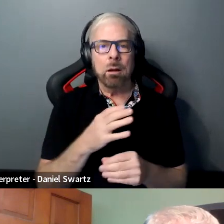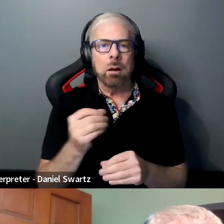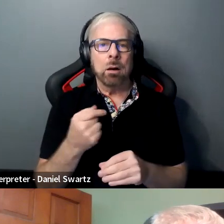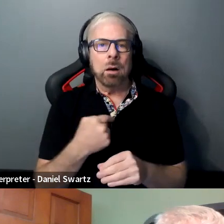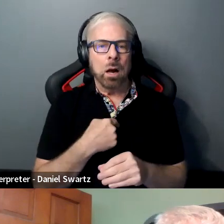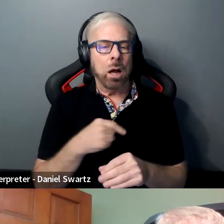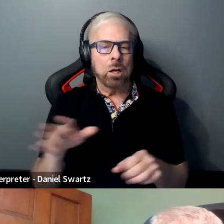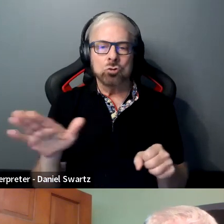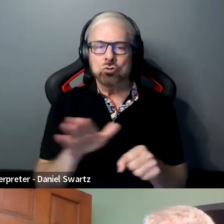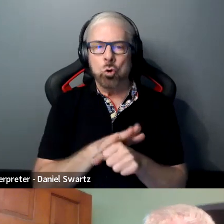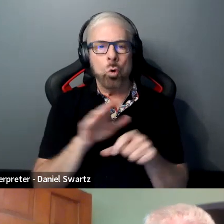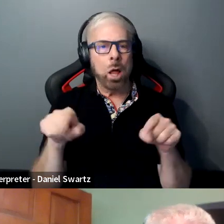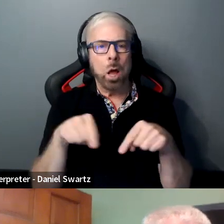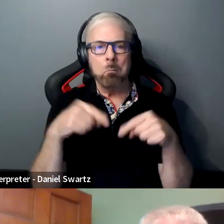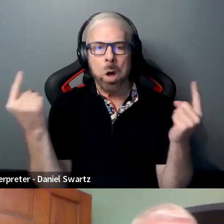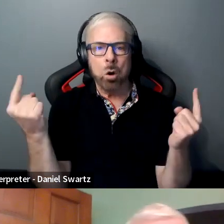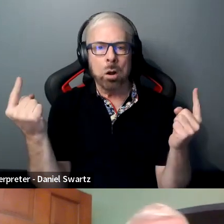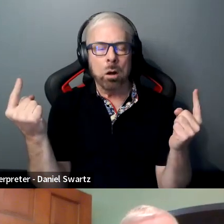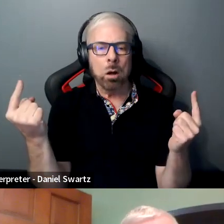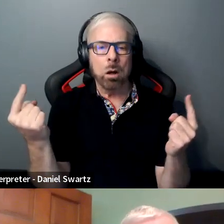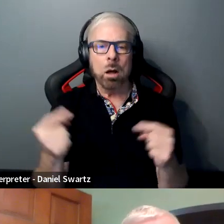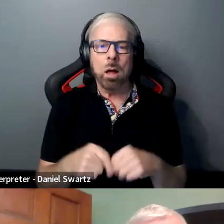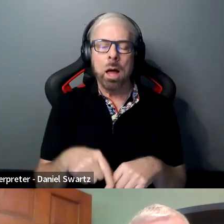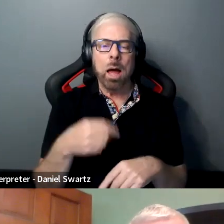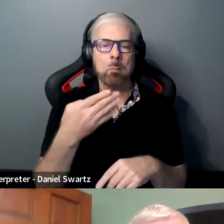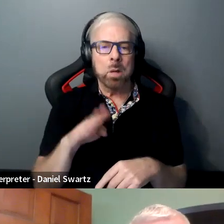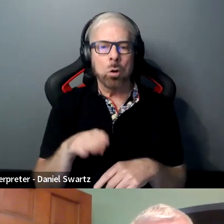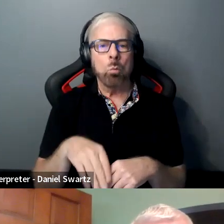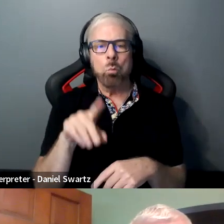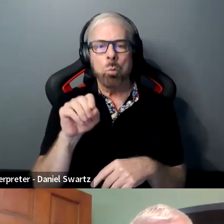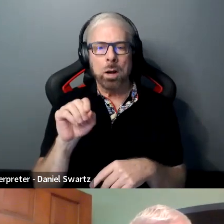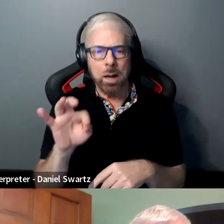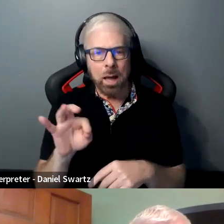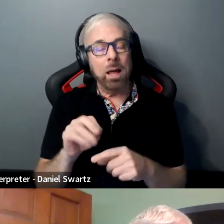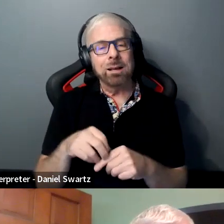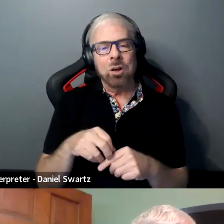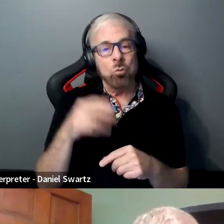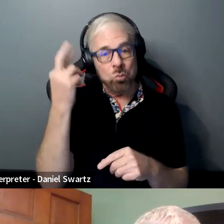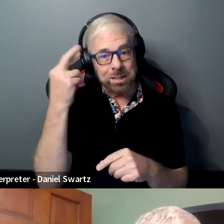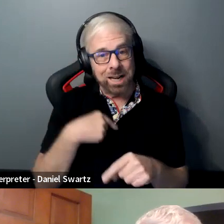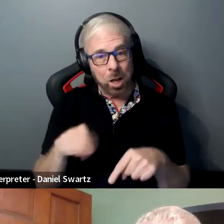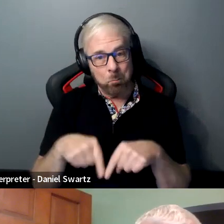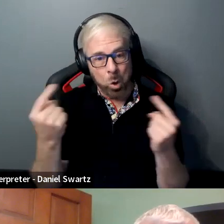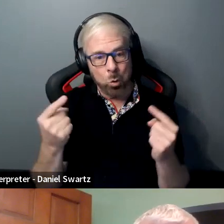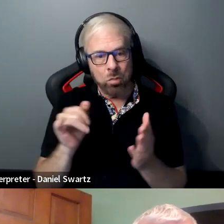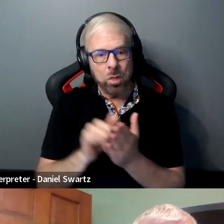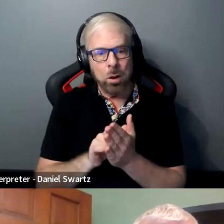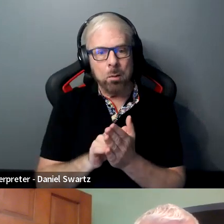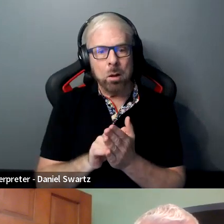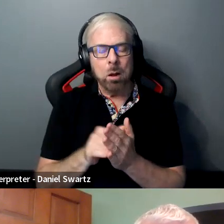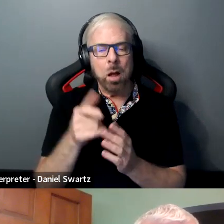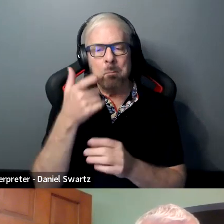totally oppose House Study Bill 109. And the reason I oppose that is due to the